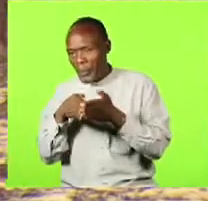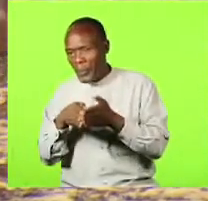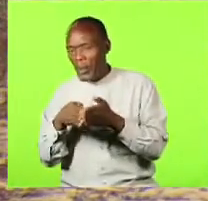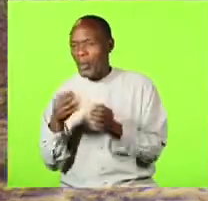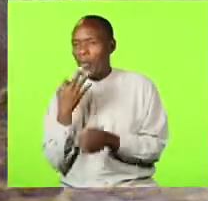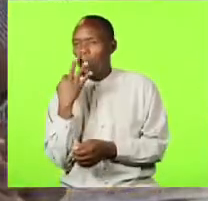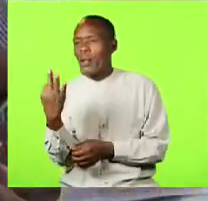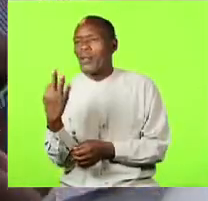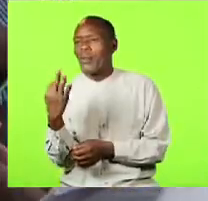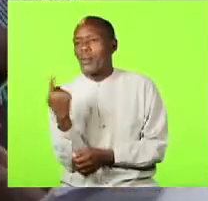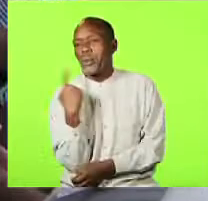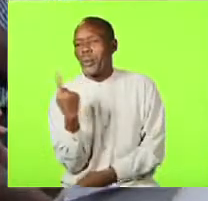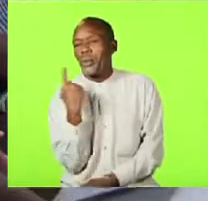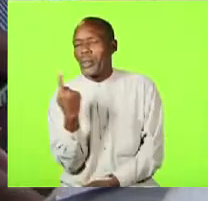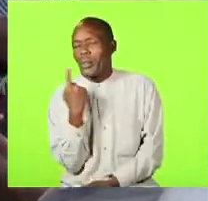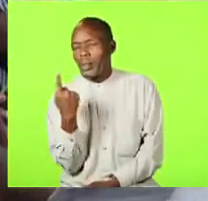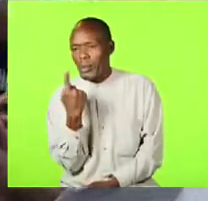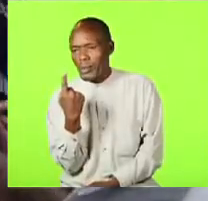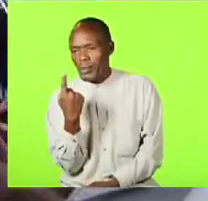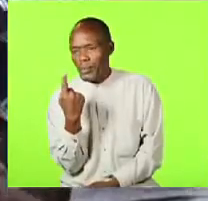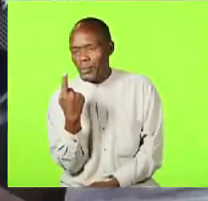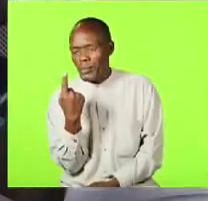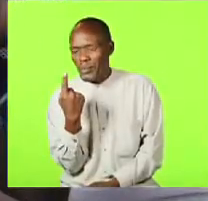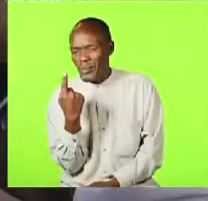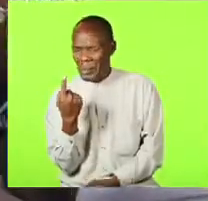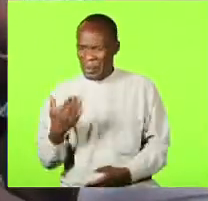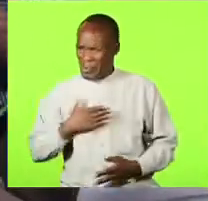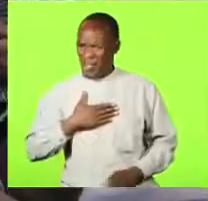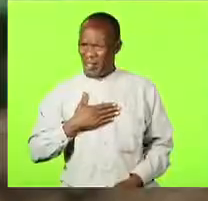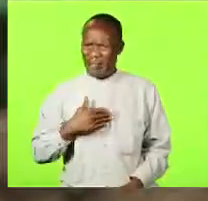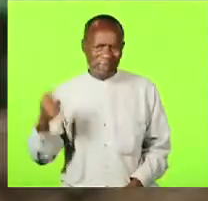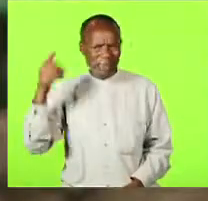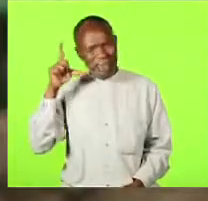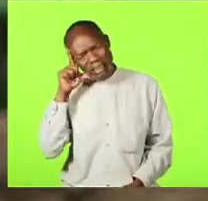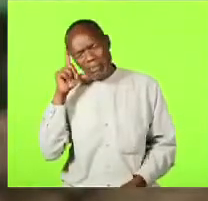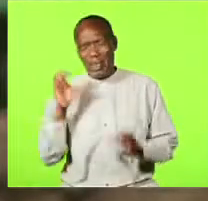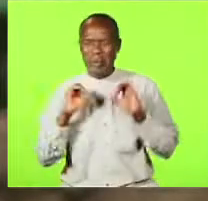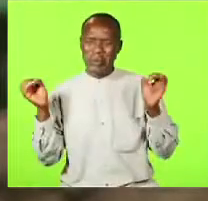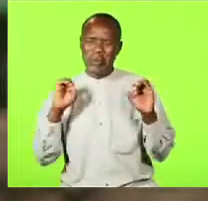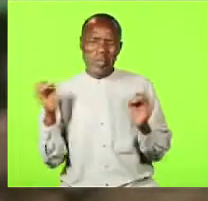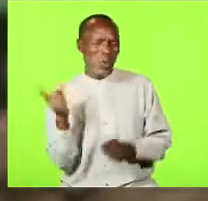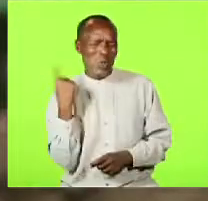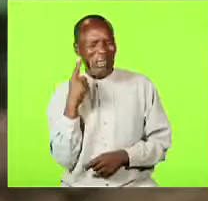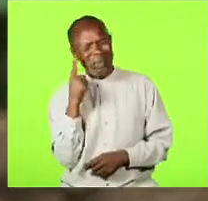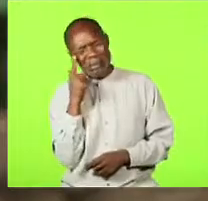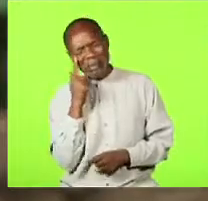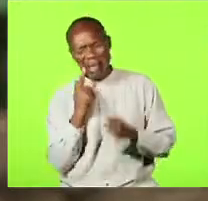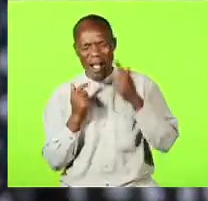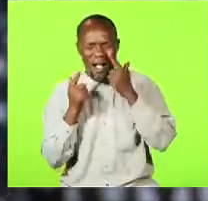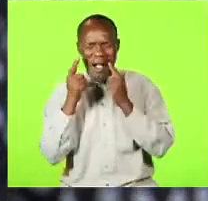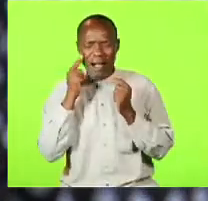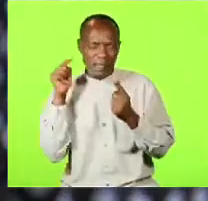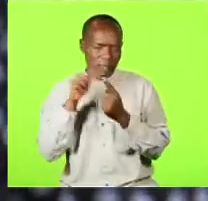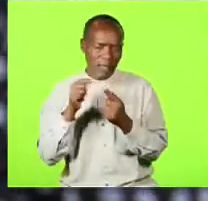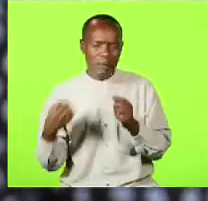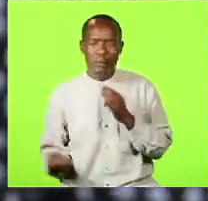leo tukafanyi sexy natakone petunga tatu mimi nikwa silali iki ngia kitandani basi nikulia paka